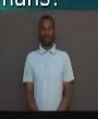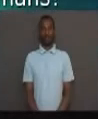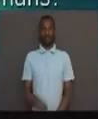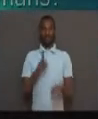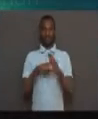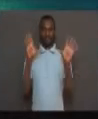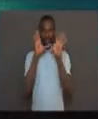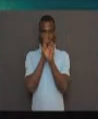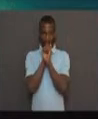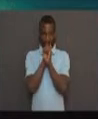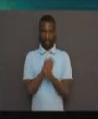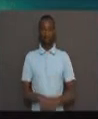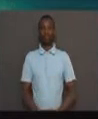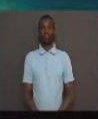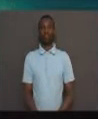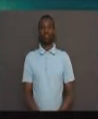Time's up.